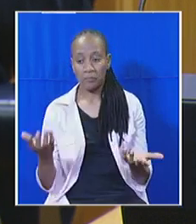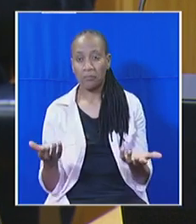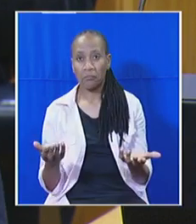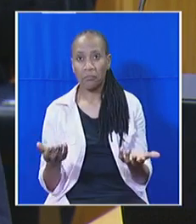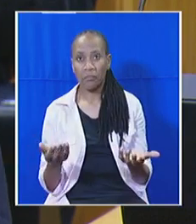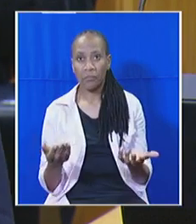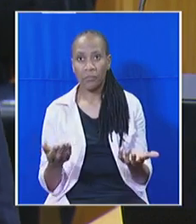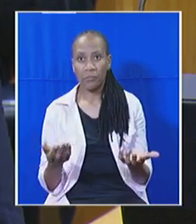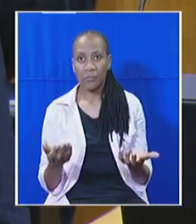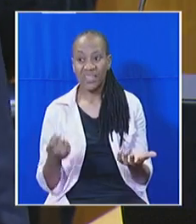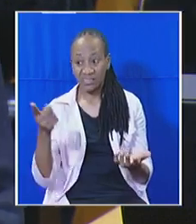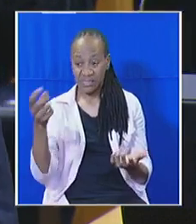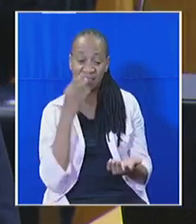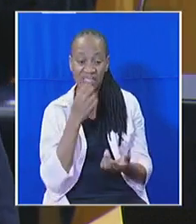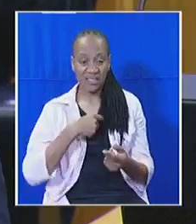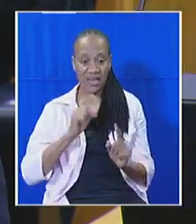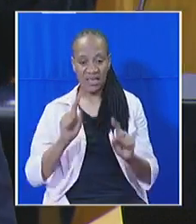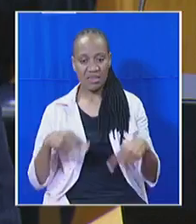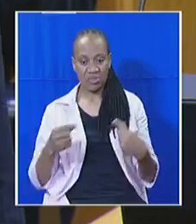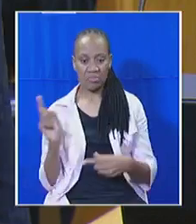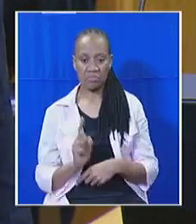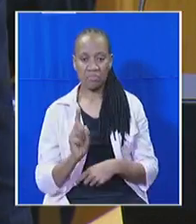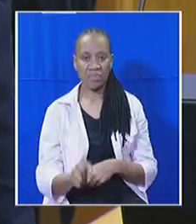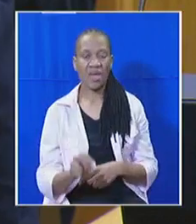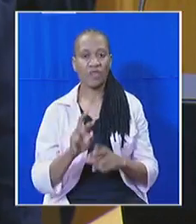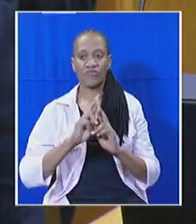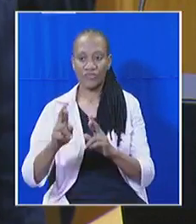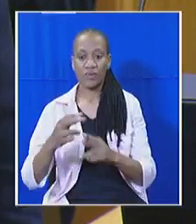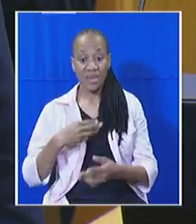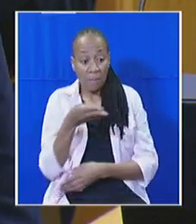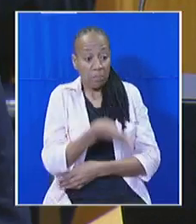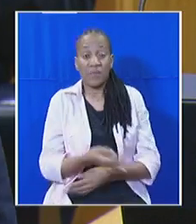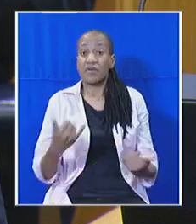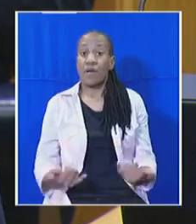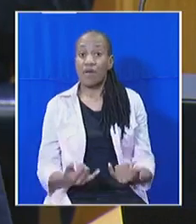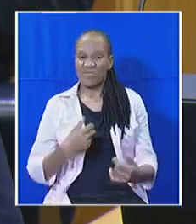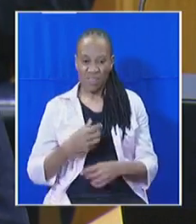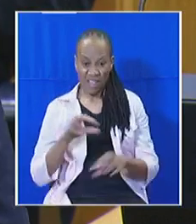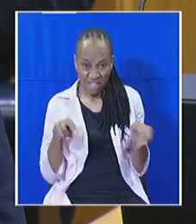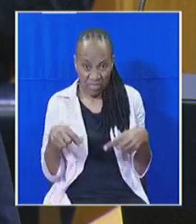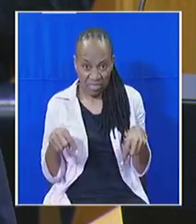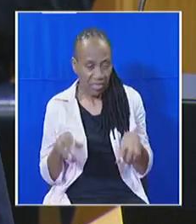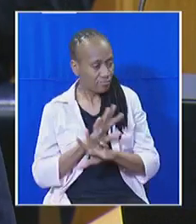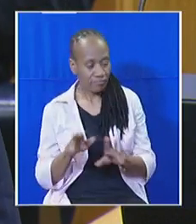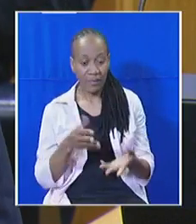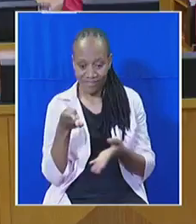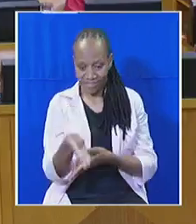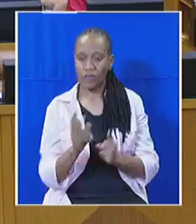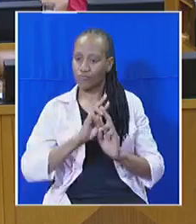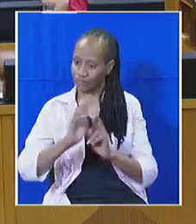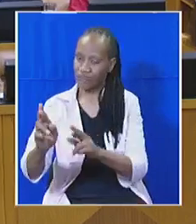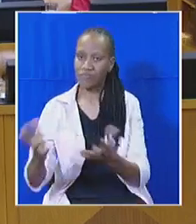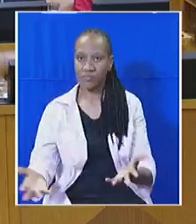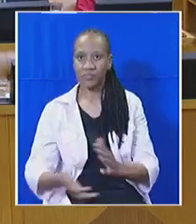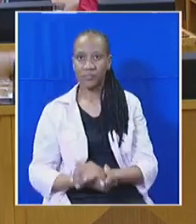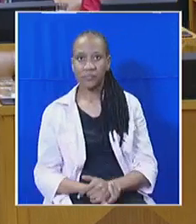am here to answer questions because I'm not scared to confront the DA on any matter that On a relates point to the of order, Department Deputy of